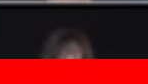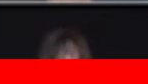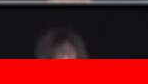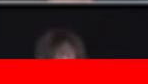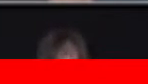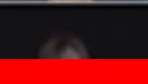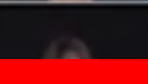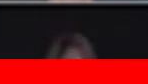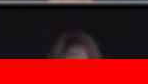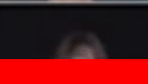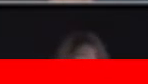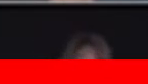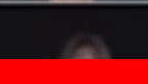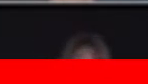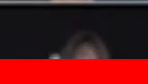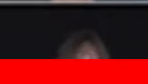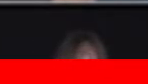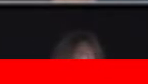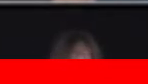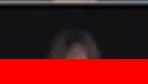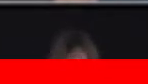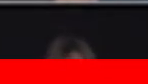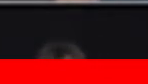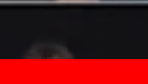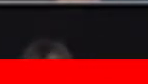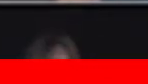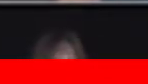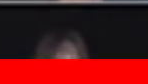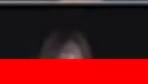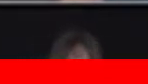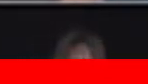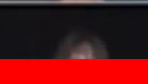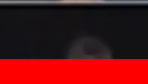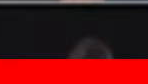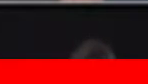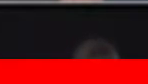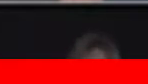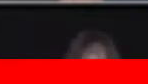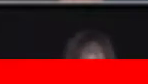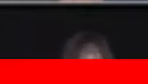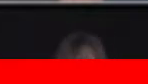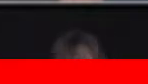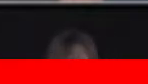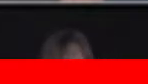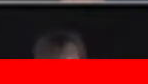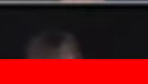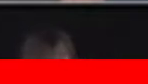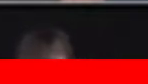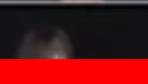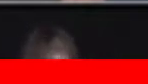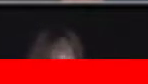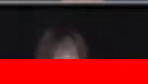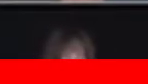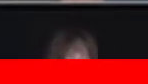through this together. Thank you. And I'll now invite Dr. Williams to please come forward.